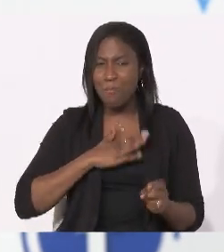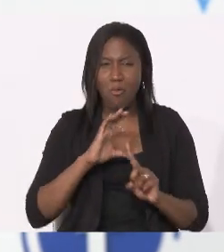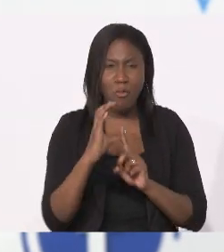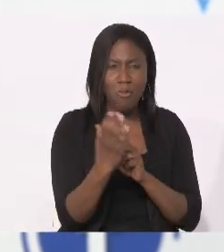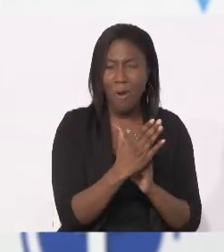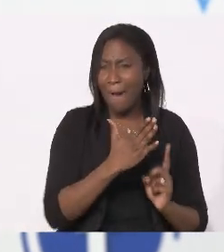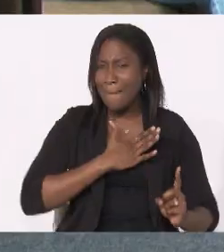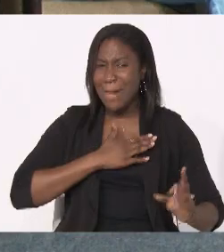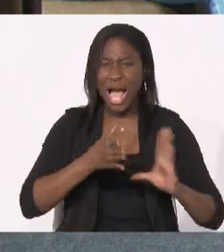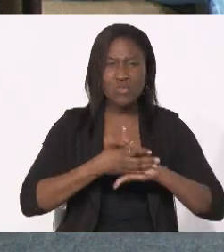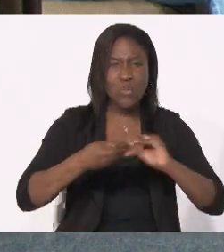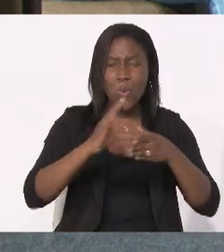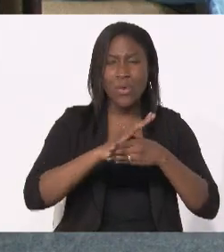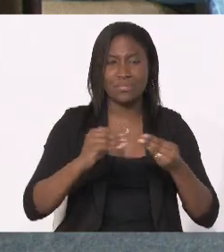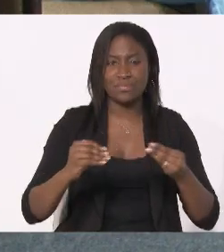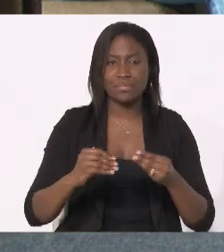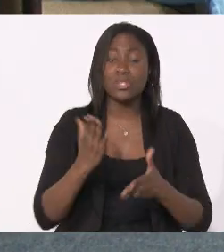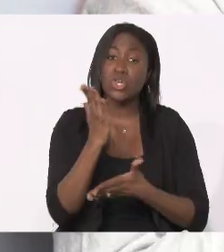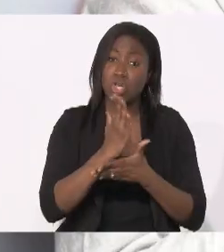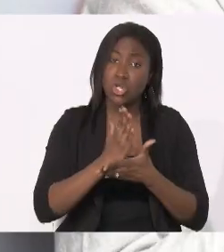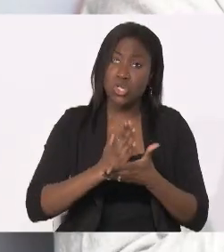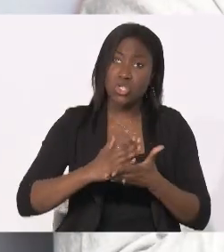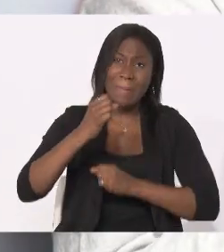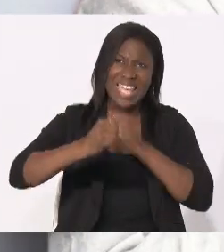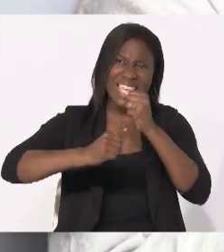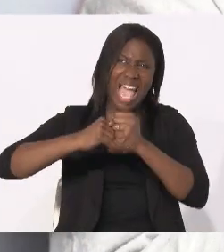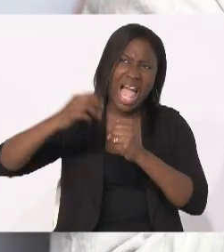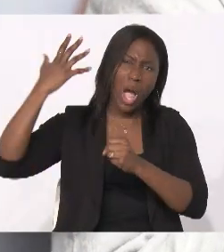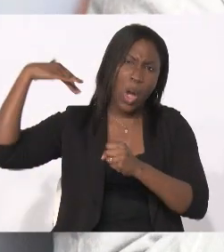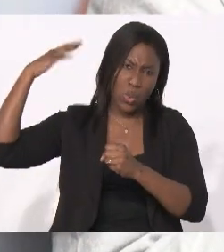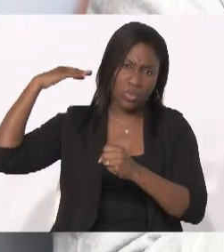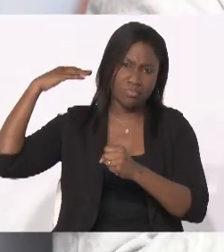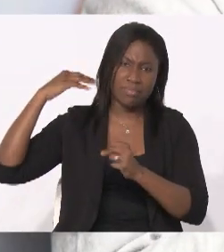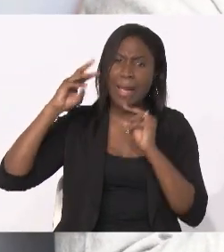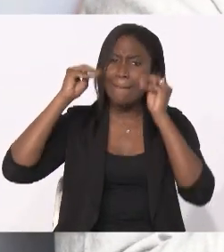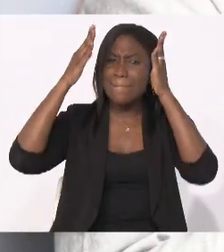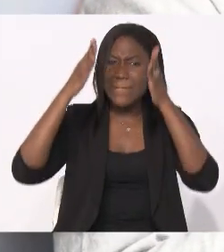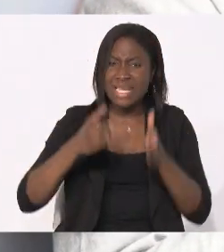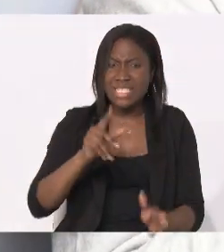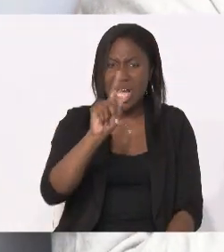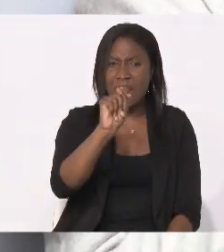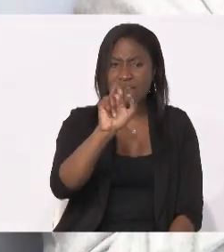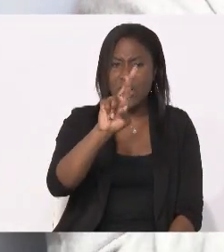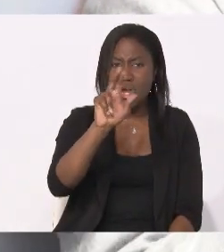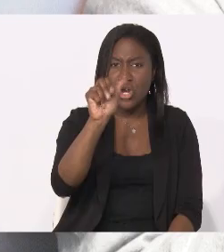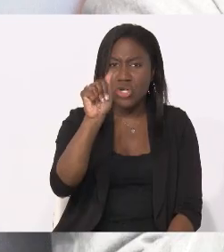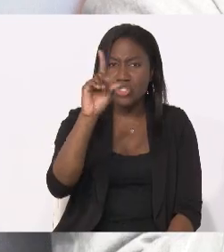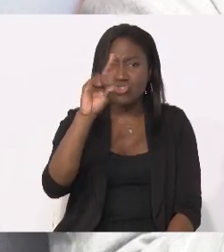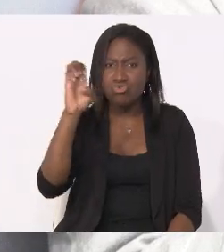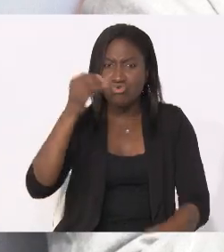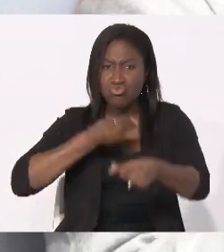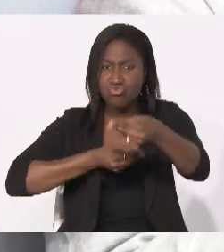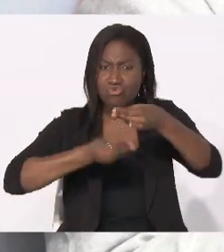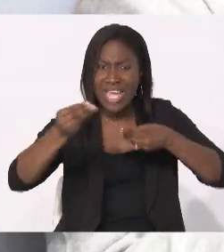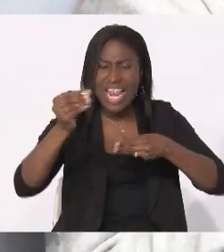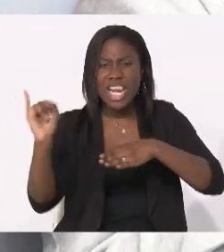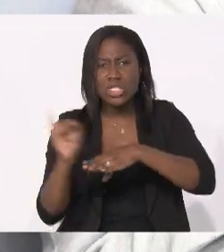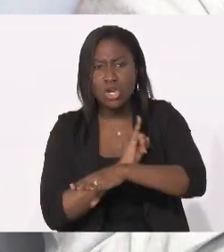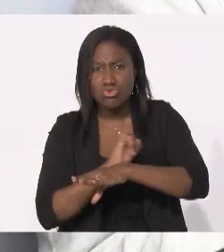you know. But Penny, is it on the curriculum? Right? Is it there? Because are they able to read about it? not